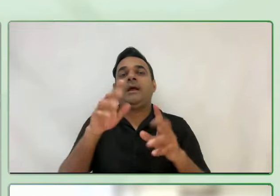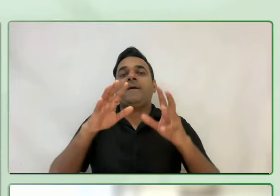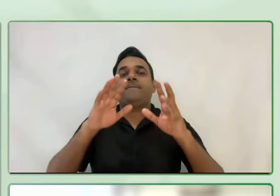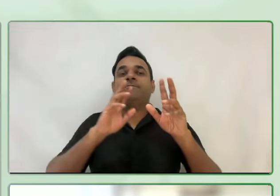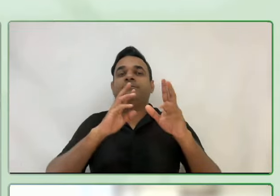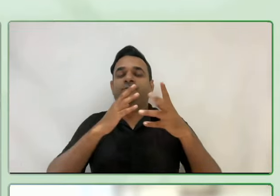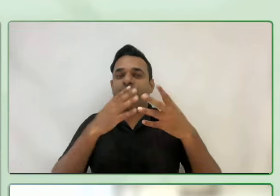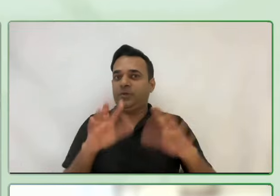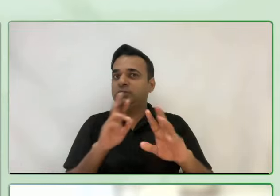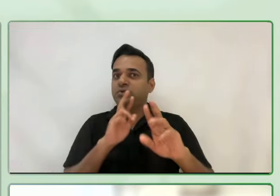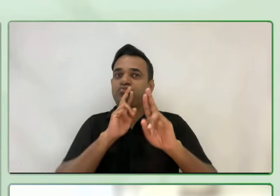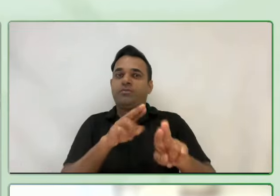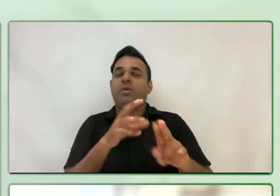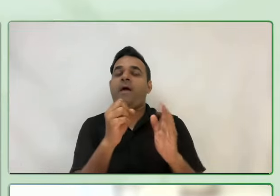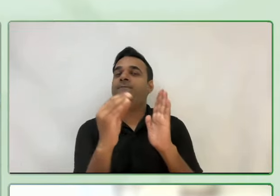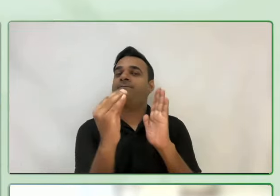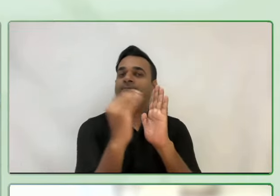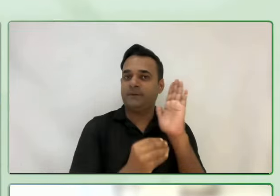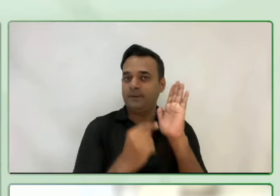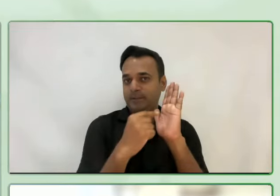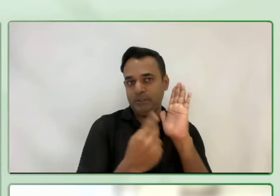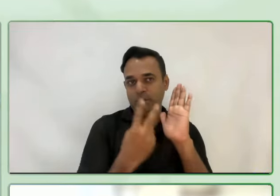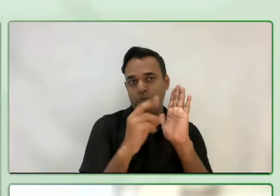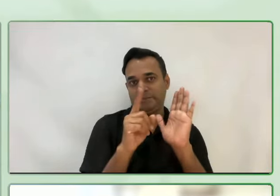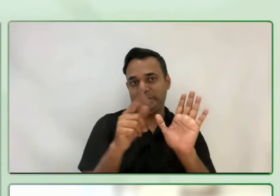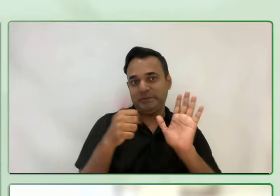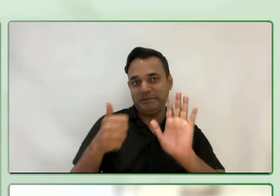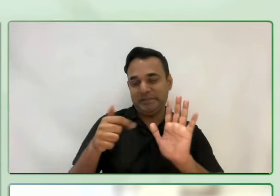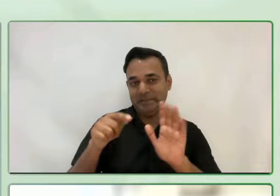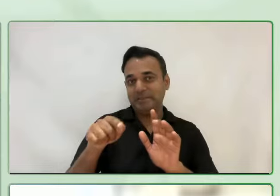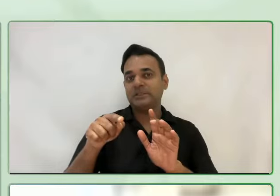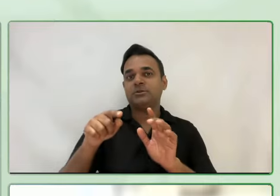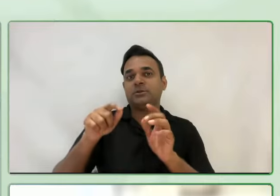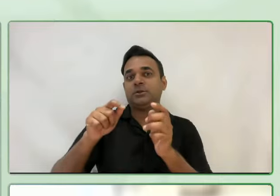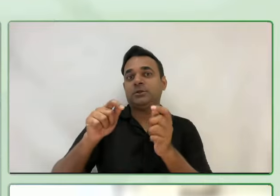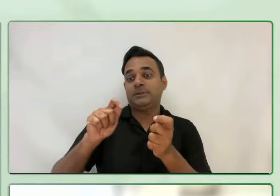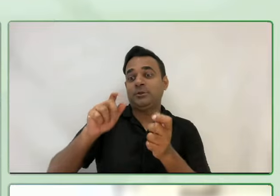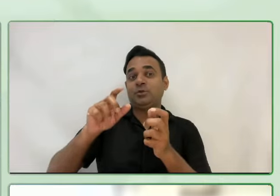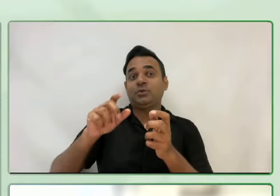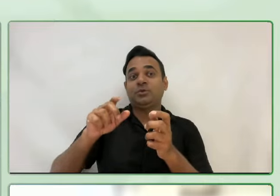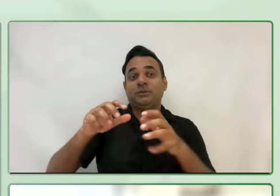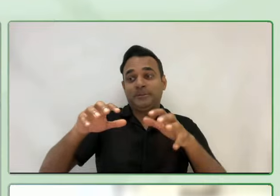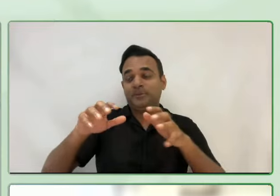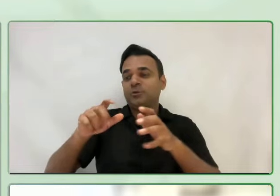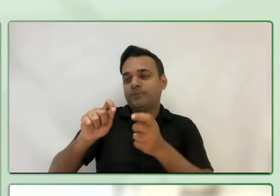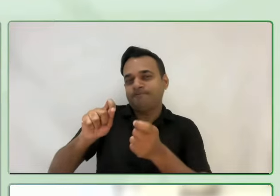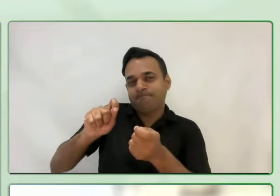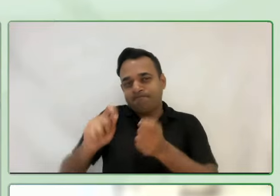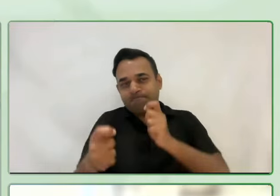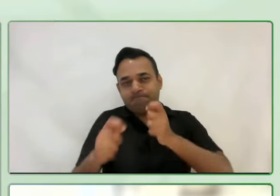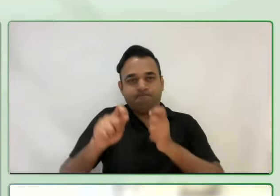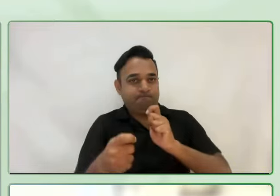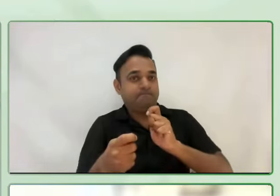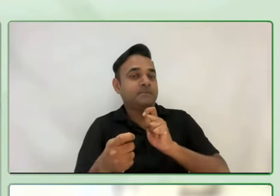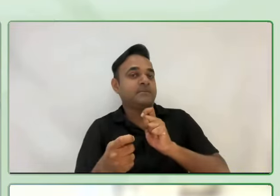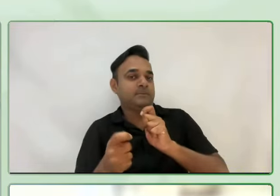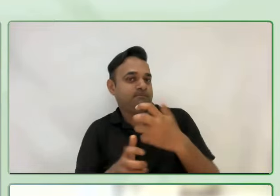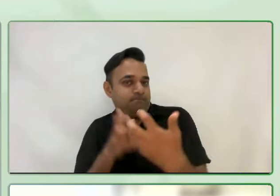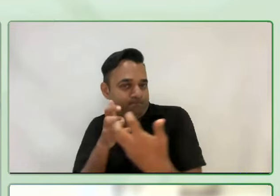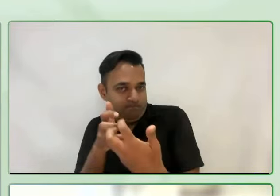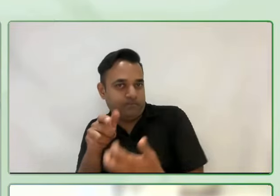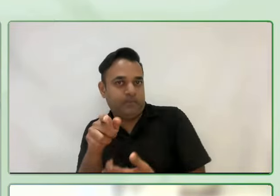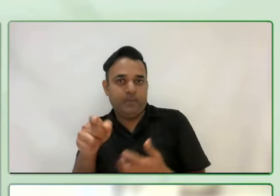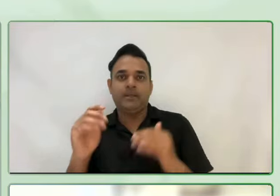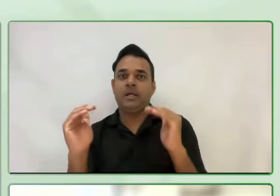it. And I do think one of the reasons drafting this document was such a challenge is the data's